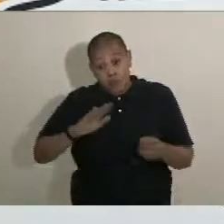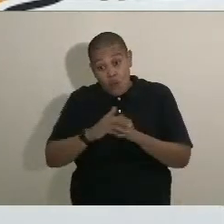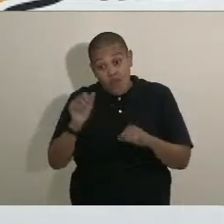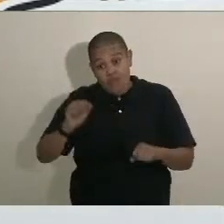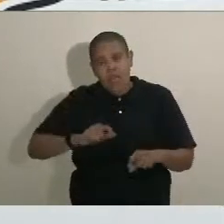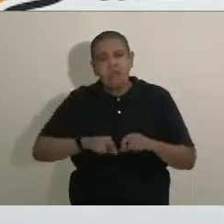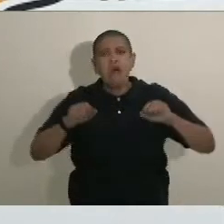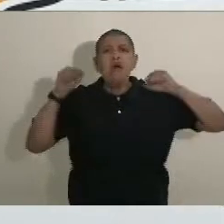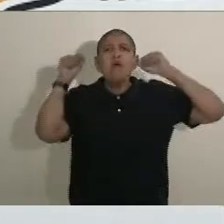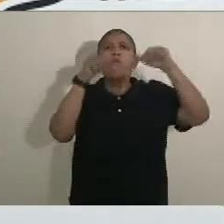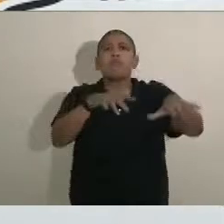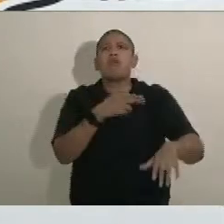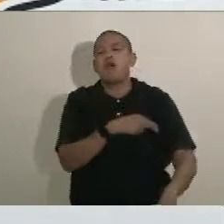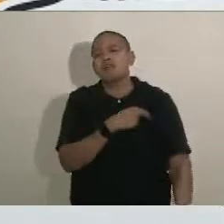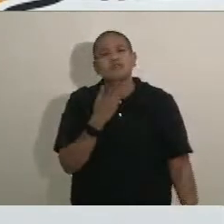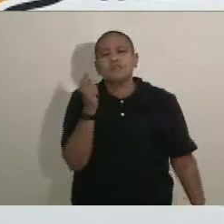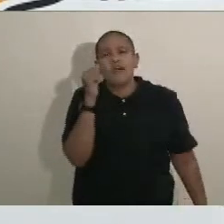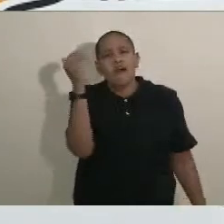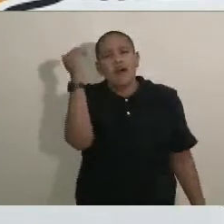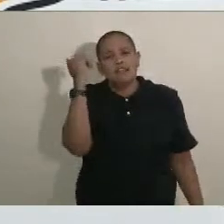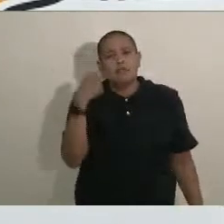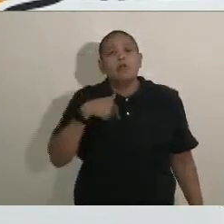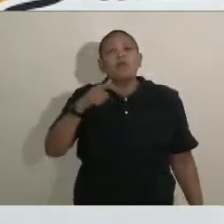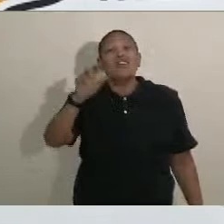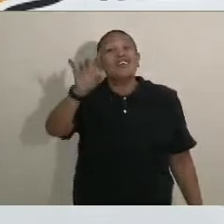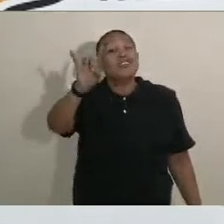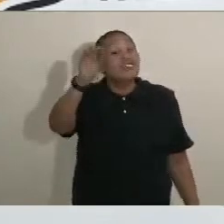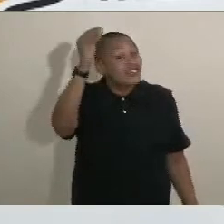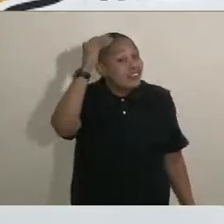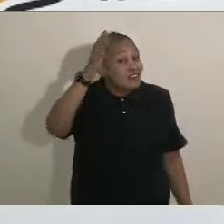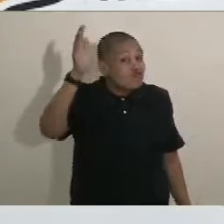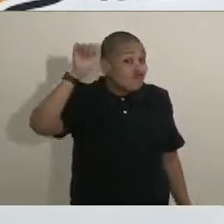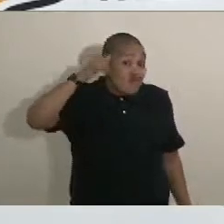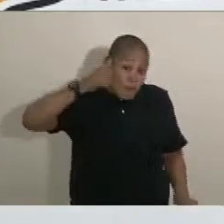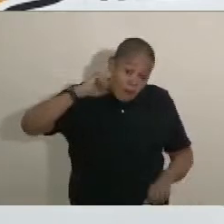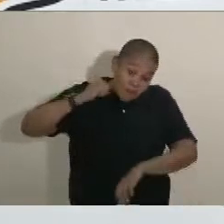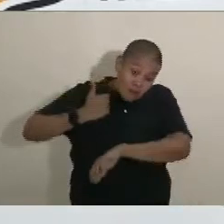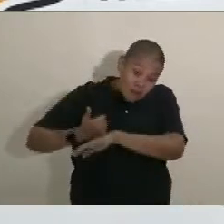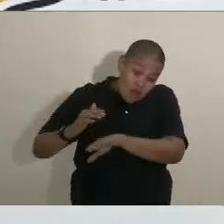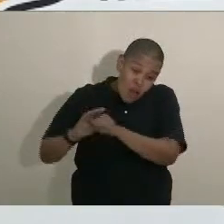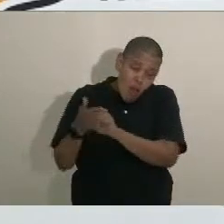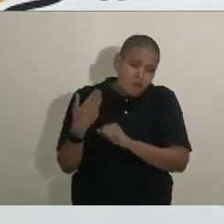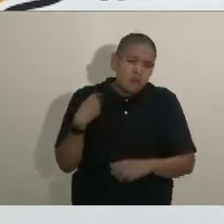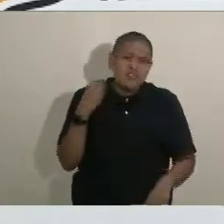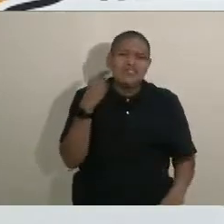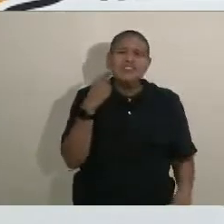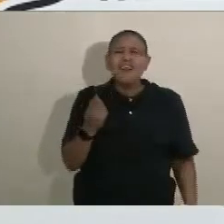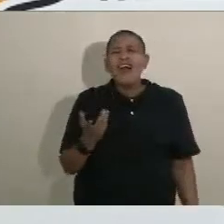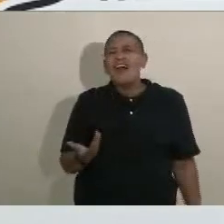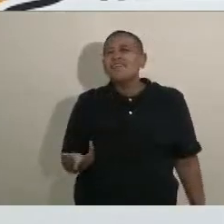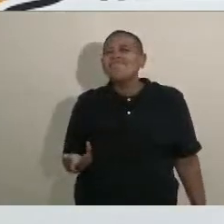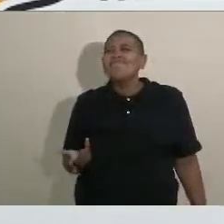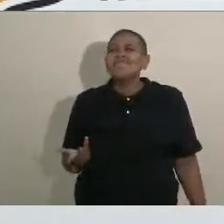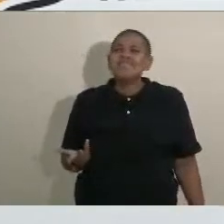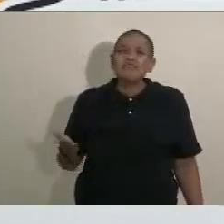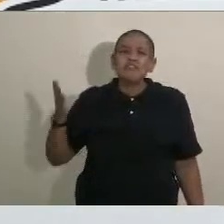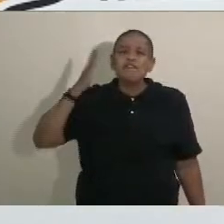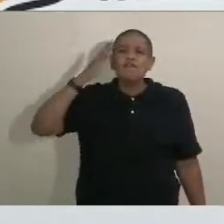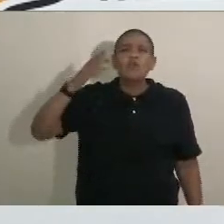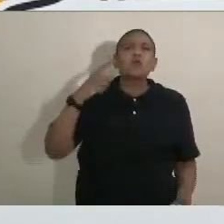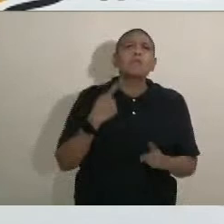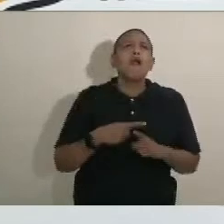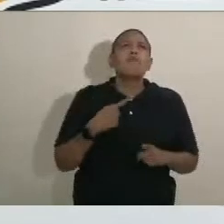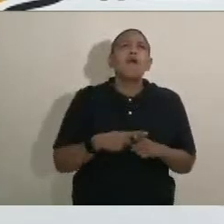we did say in the past that the future dispensation is not so much about